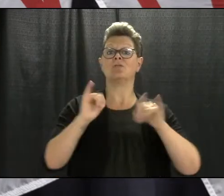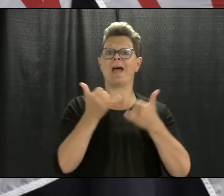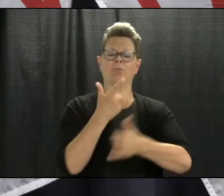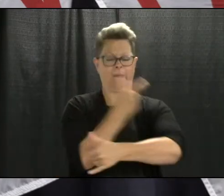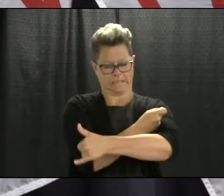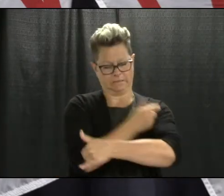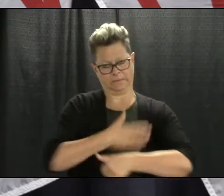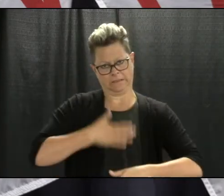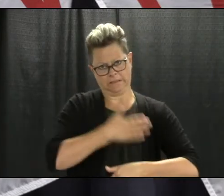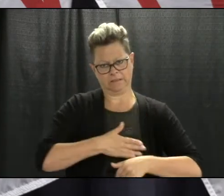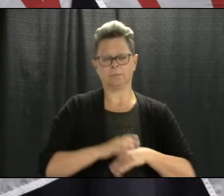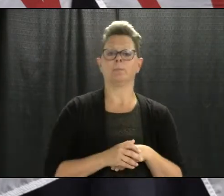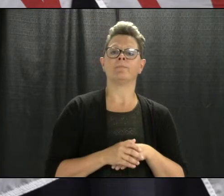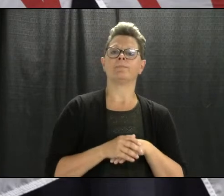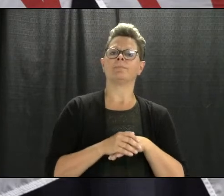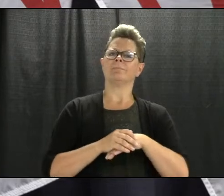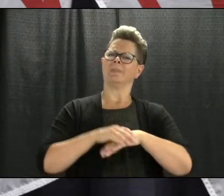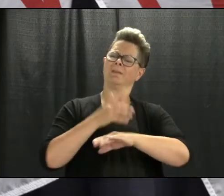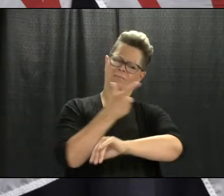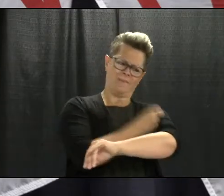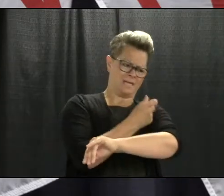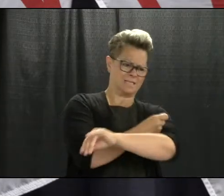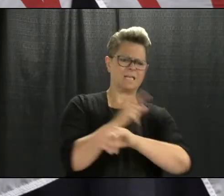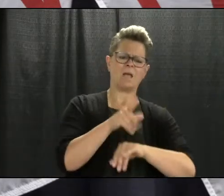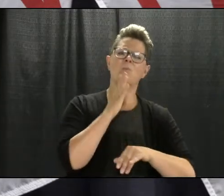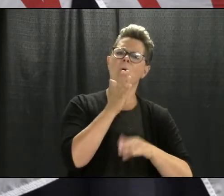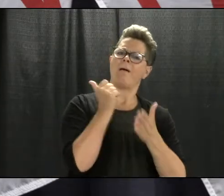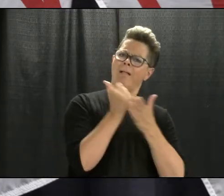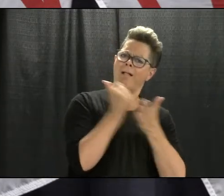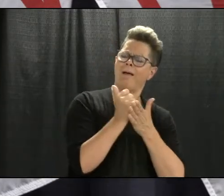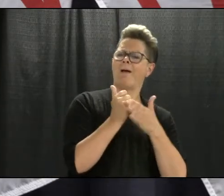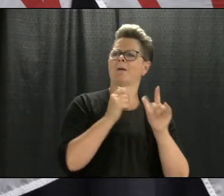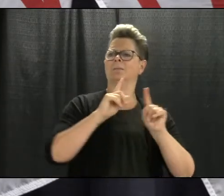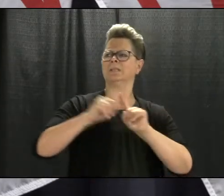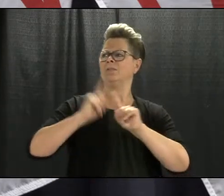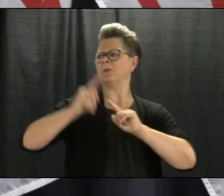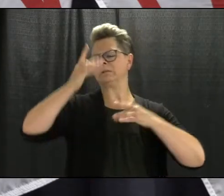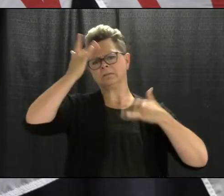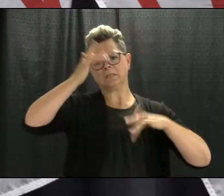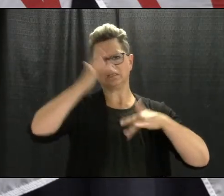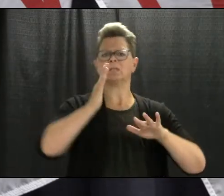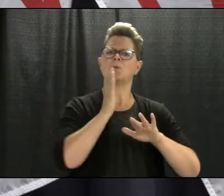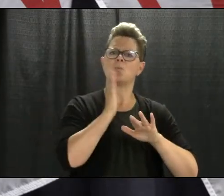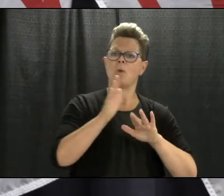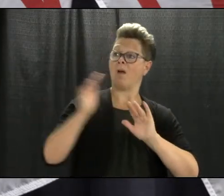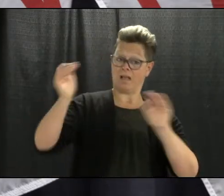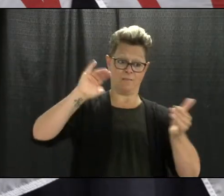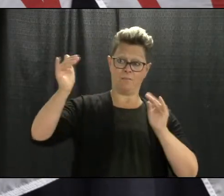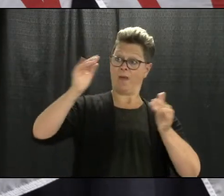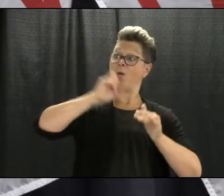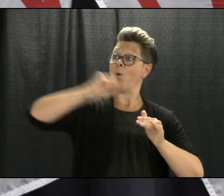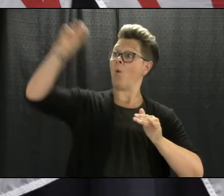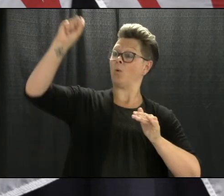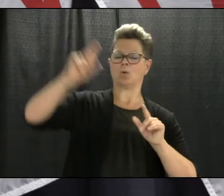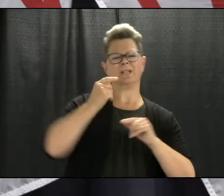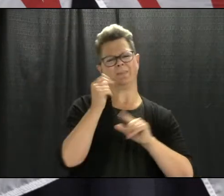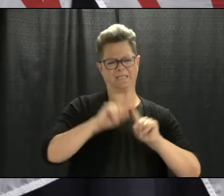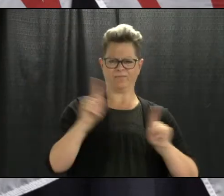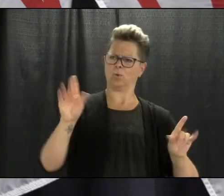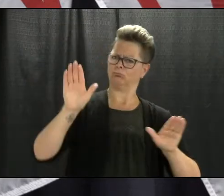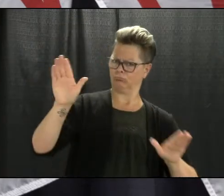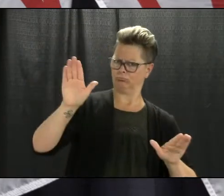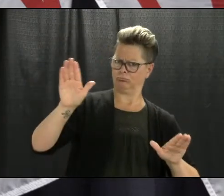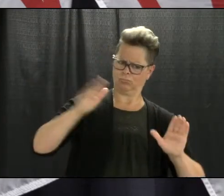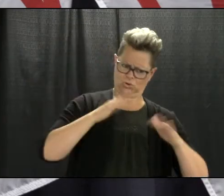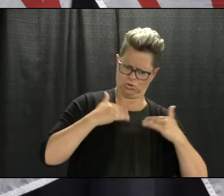The vaccine efficacy against symptomatic disease is comparable to what we've seen in older populations during this Omicron